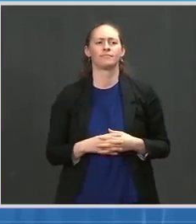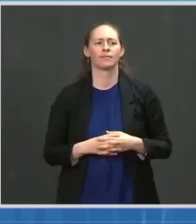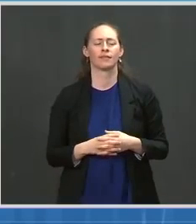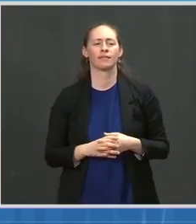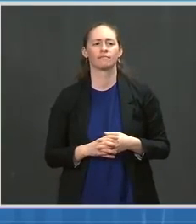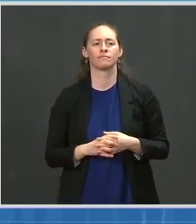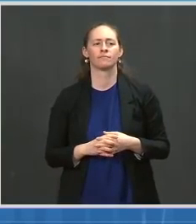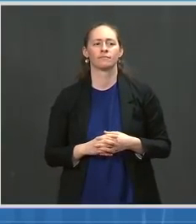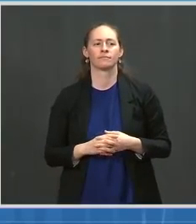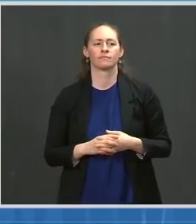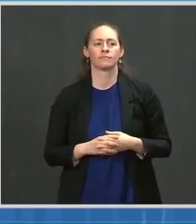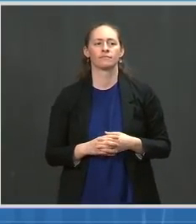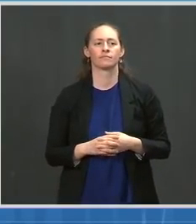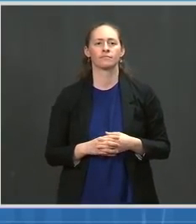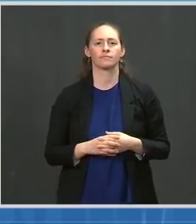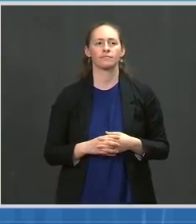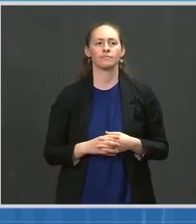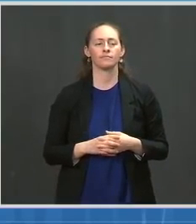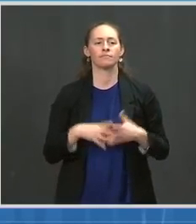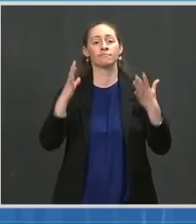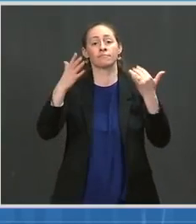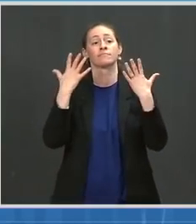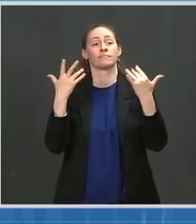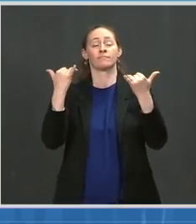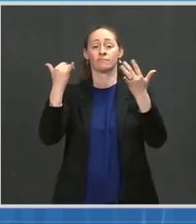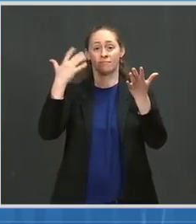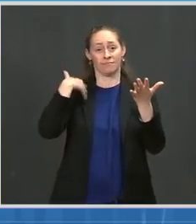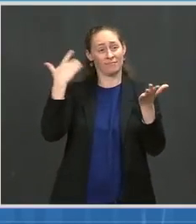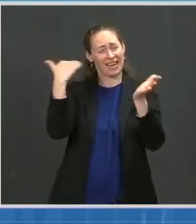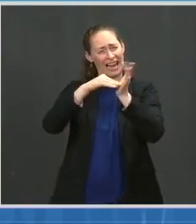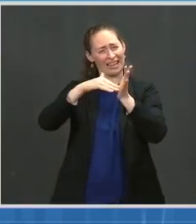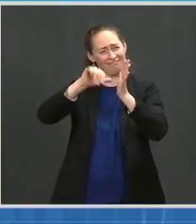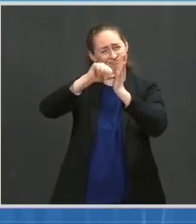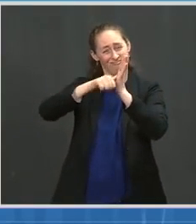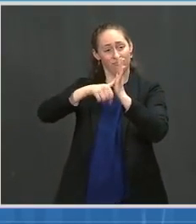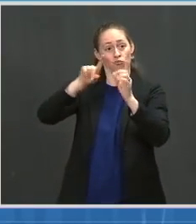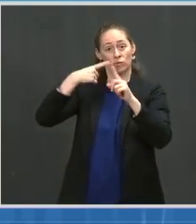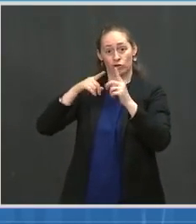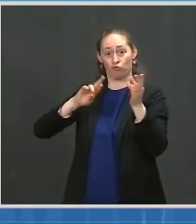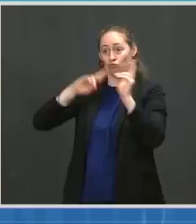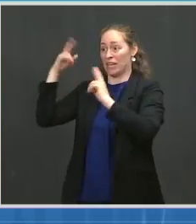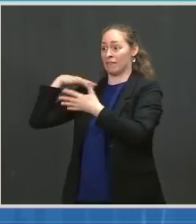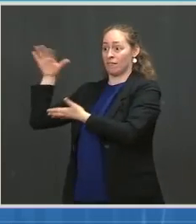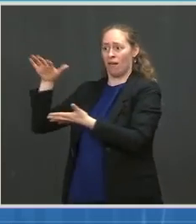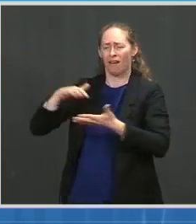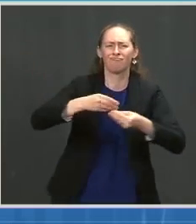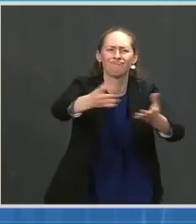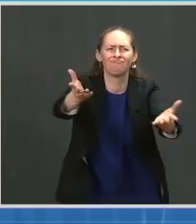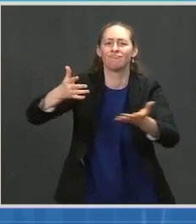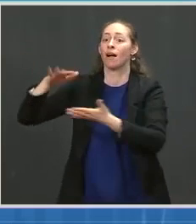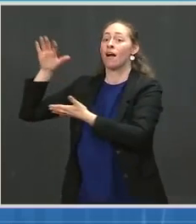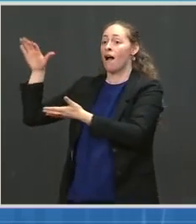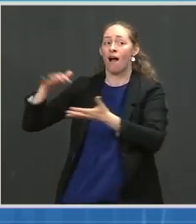this principle. Once a dose is available, we deliver it right away across the 11 weeks or so that we've been in office.